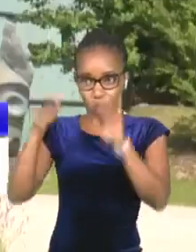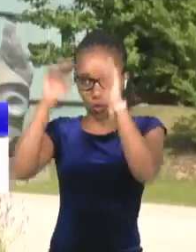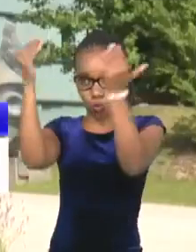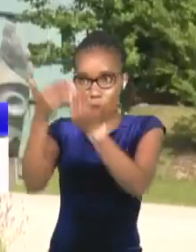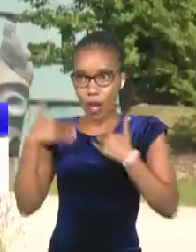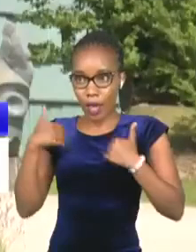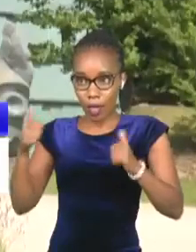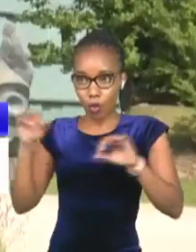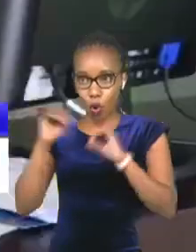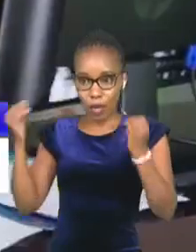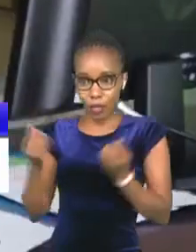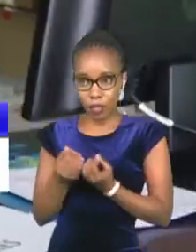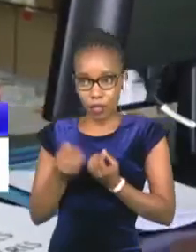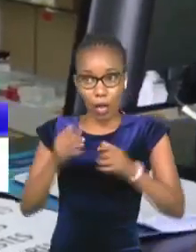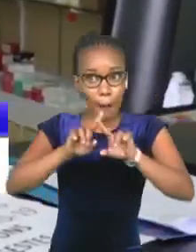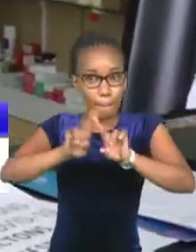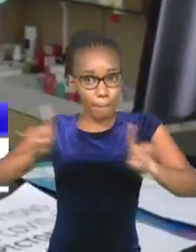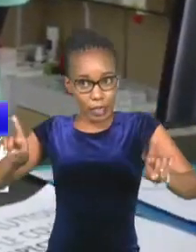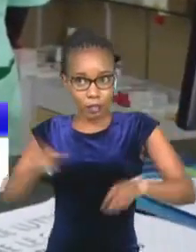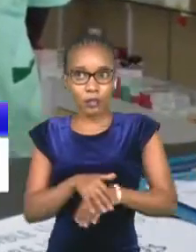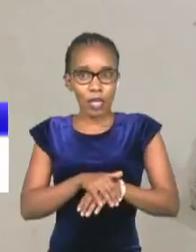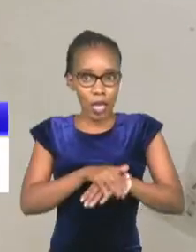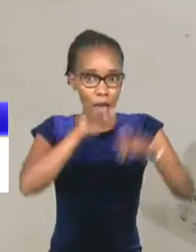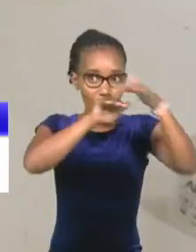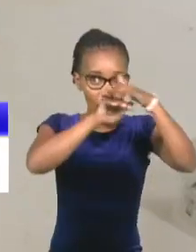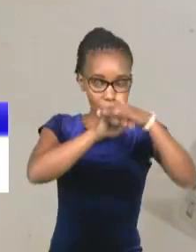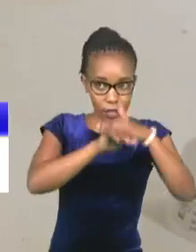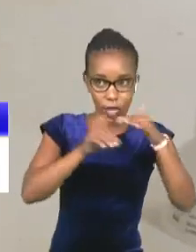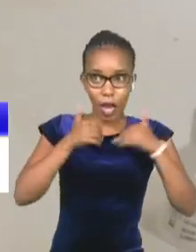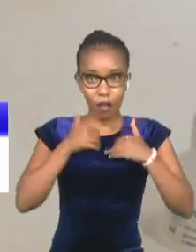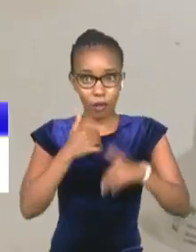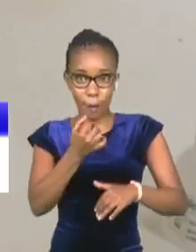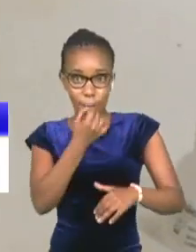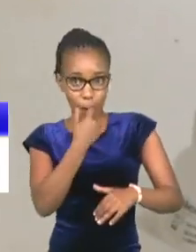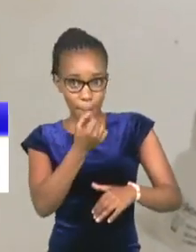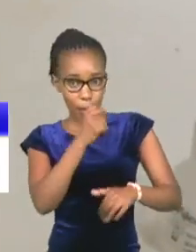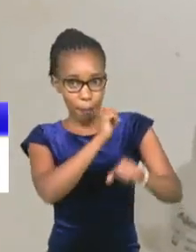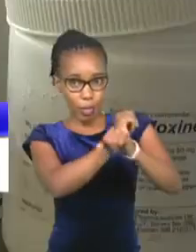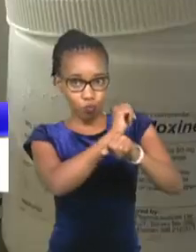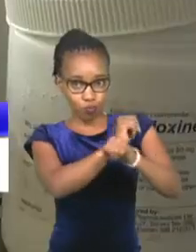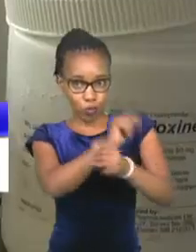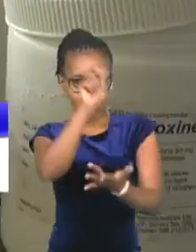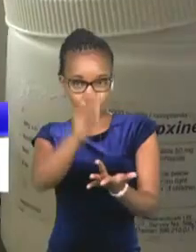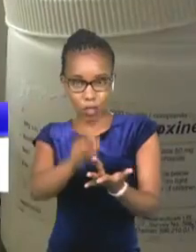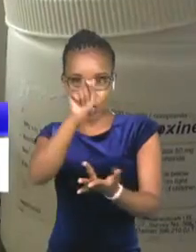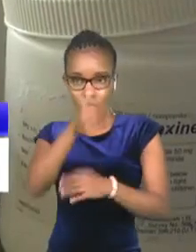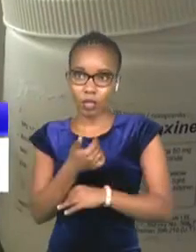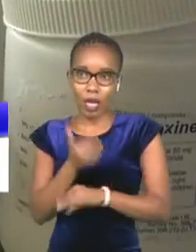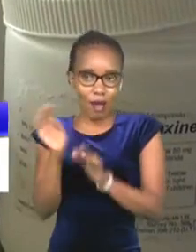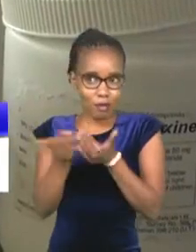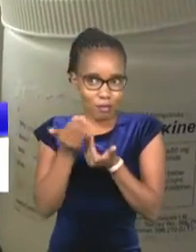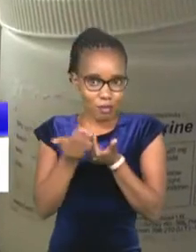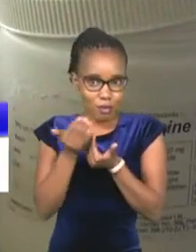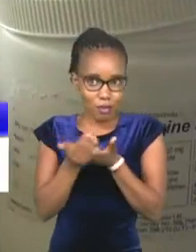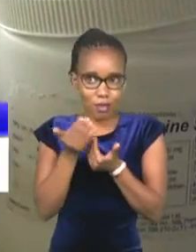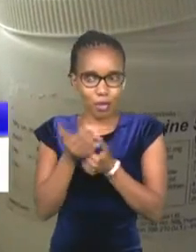Health Organization. However, with increasing access to effective HIV prevention, diagnosis, treatment, and care,